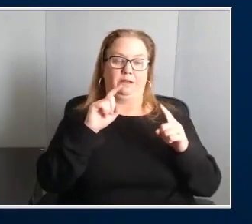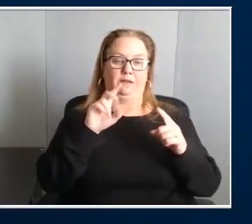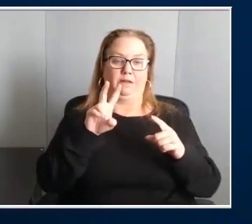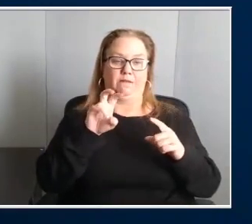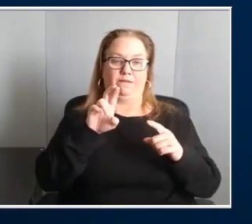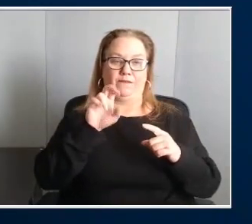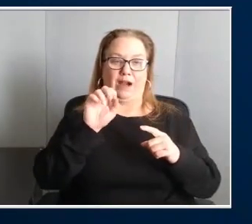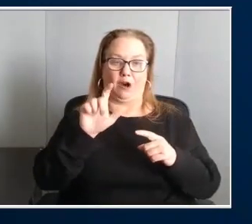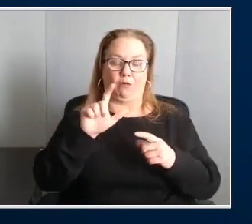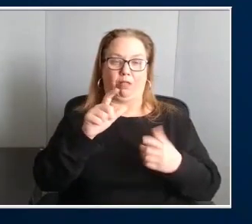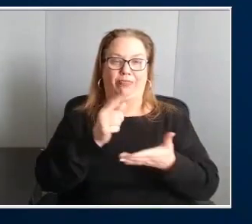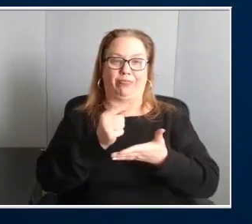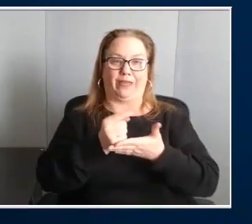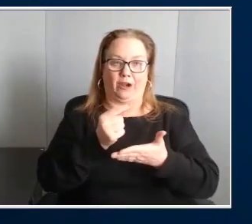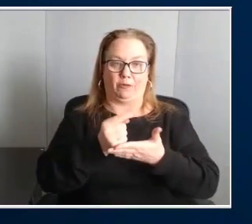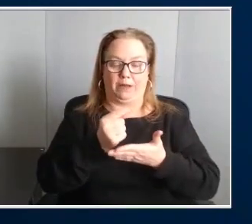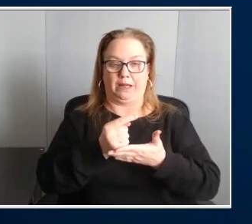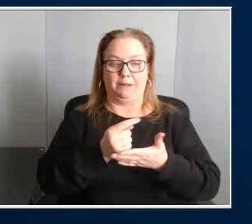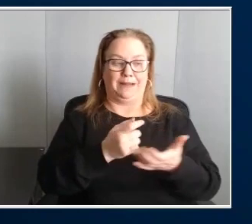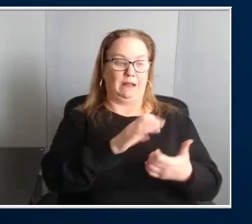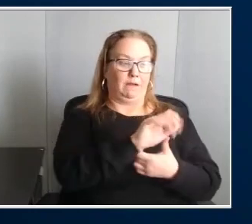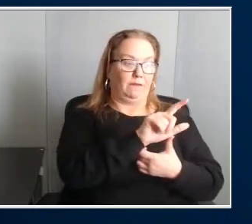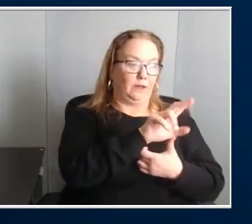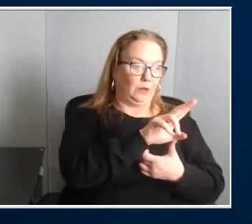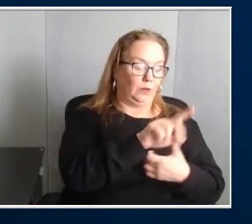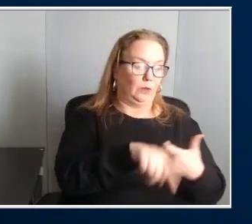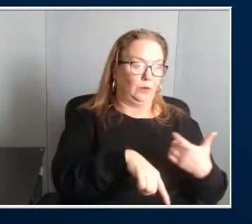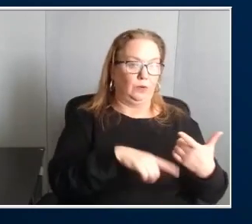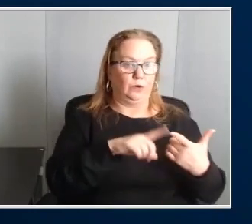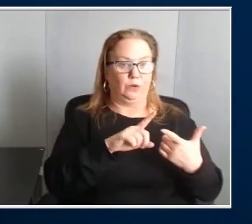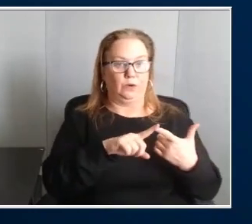and now, between influenza,